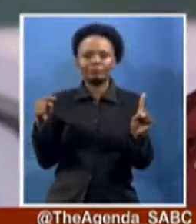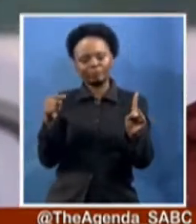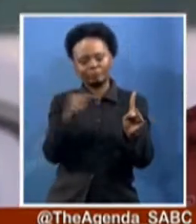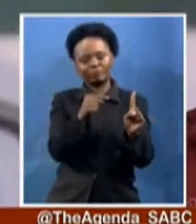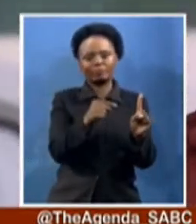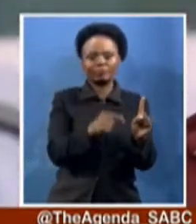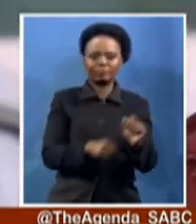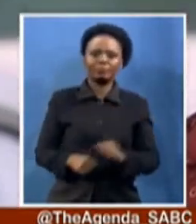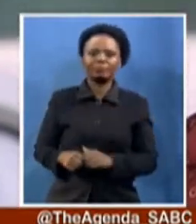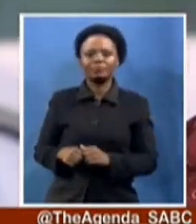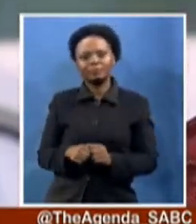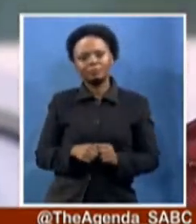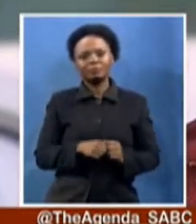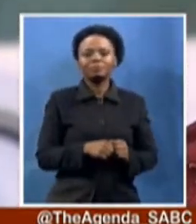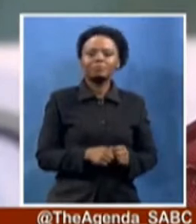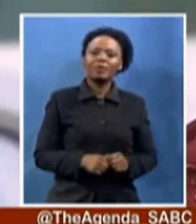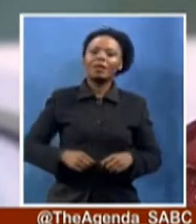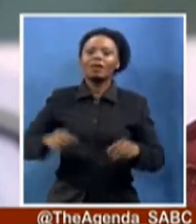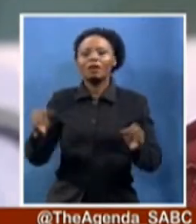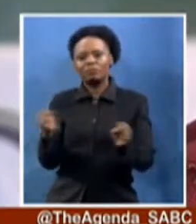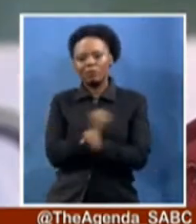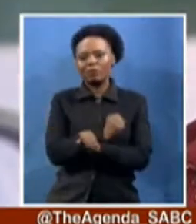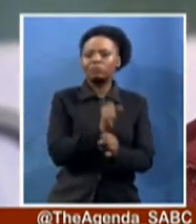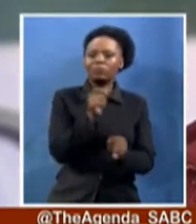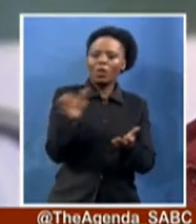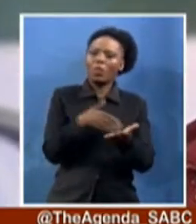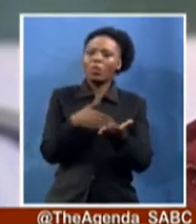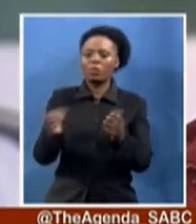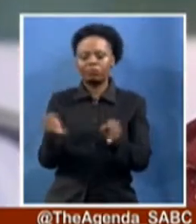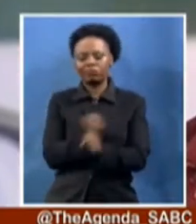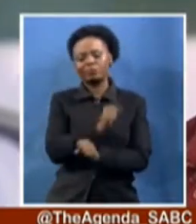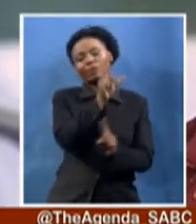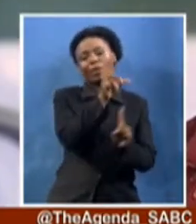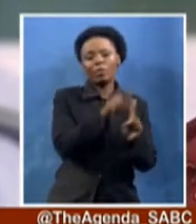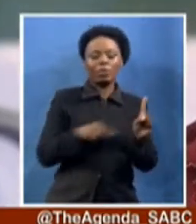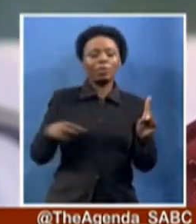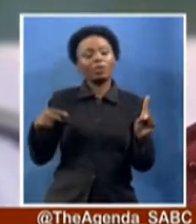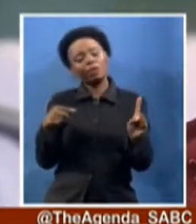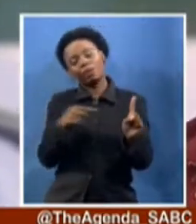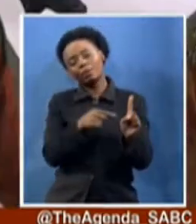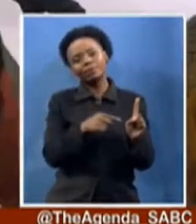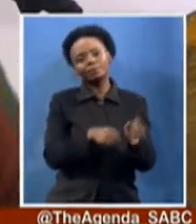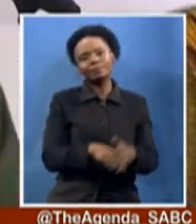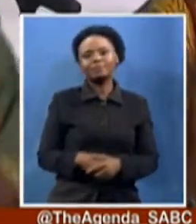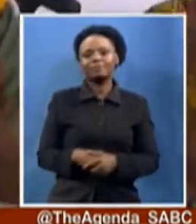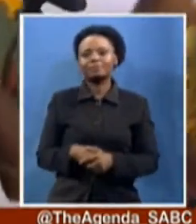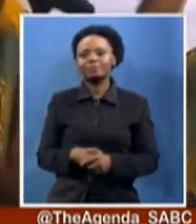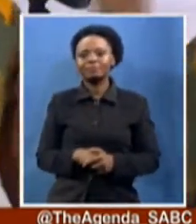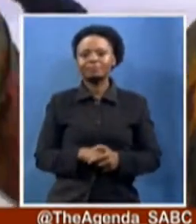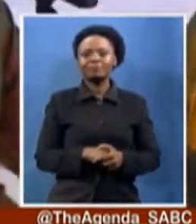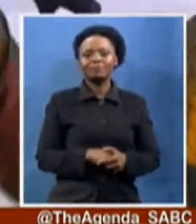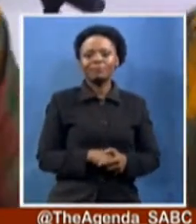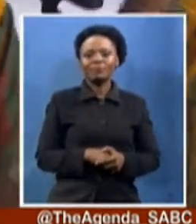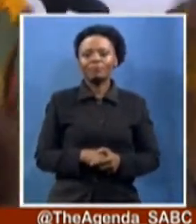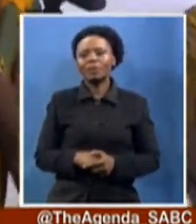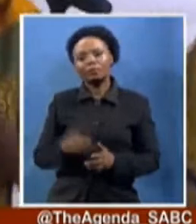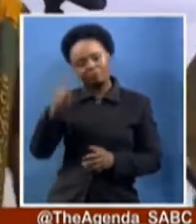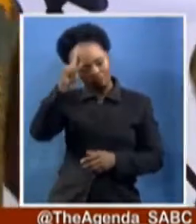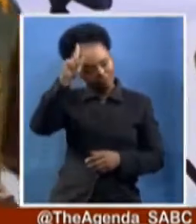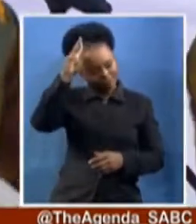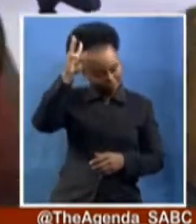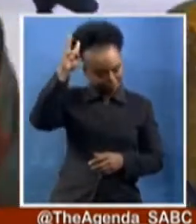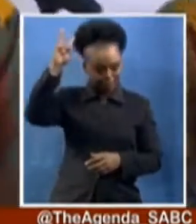ma Yatswana liyena. Nelson Mandela, Nelson